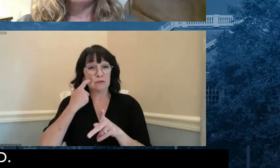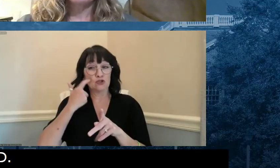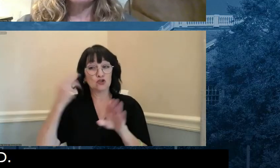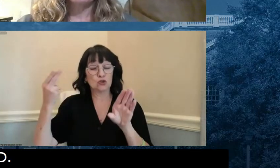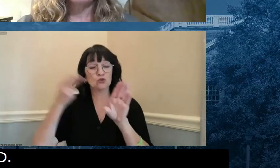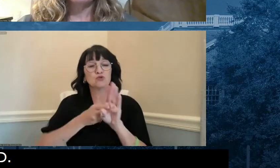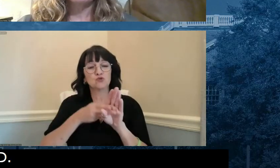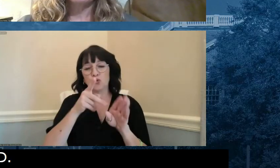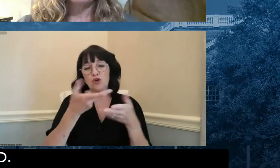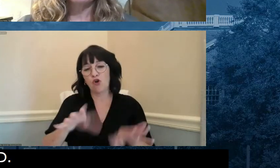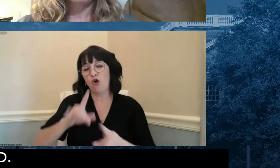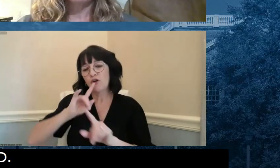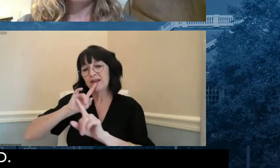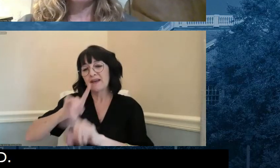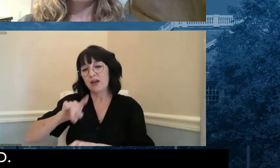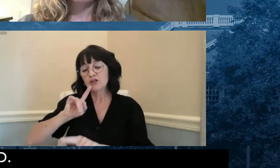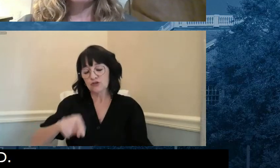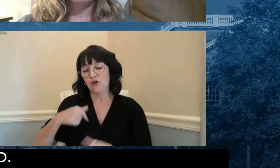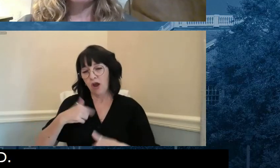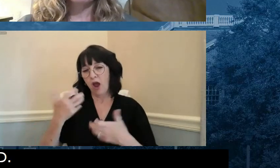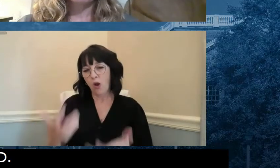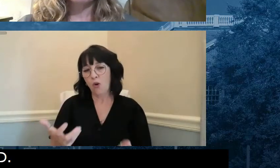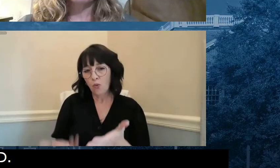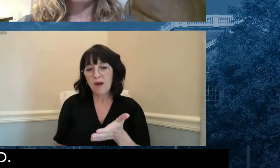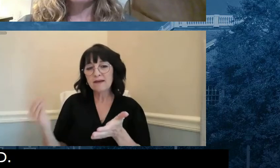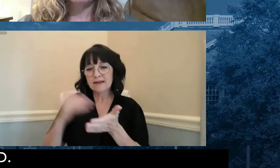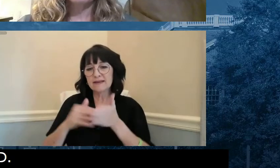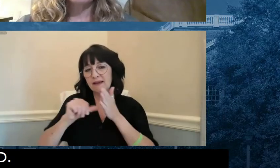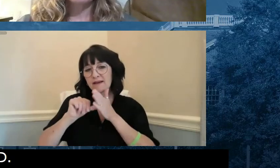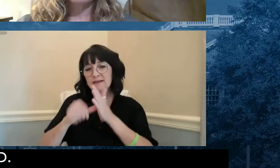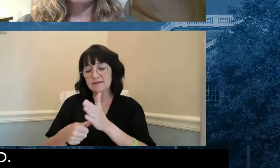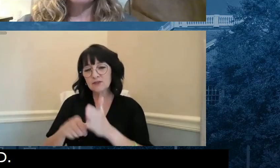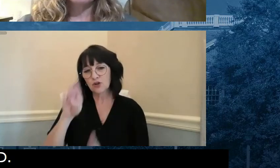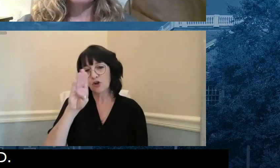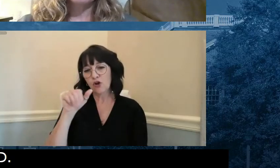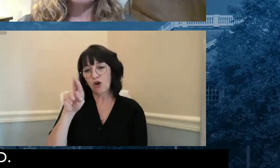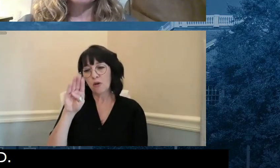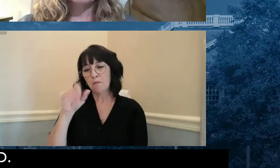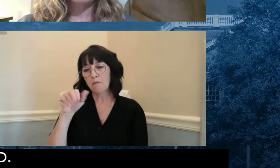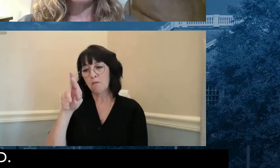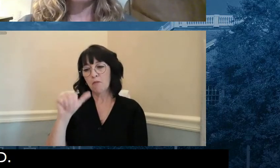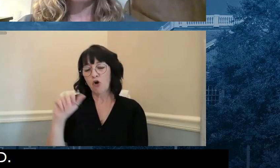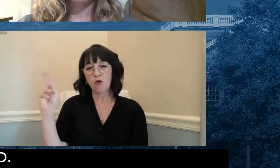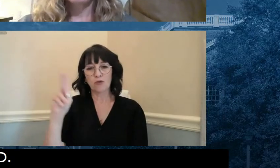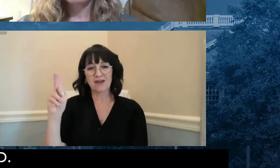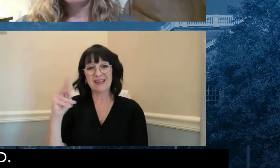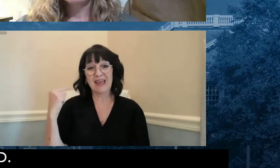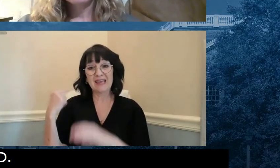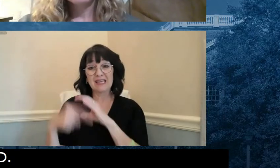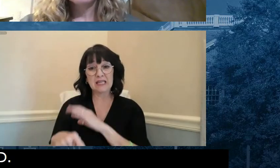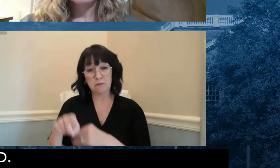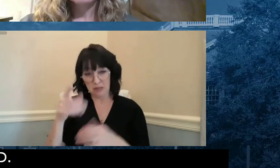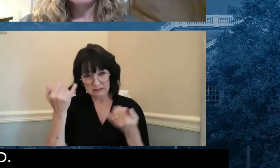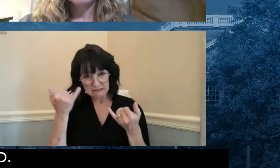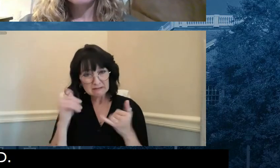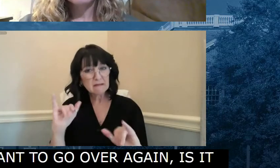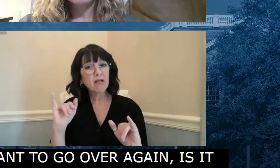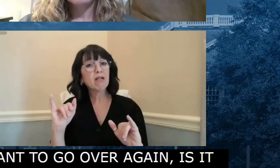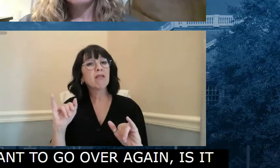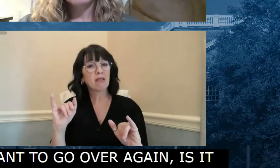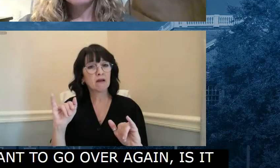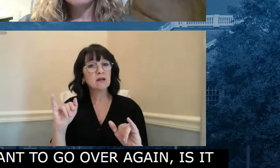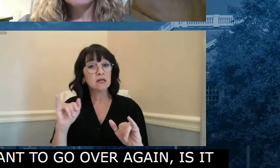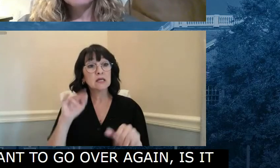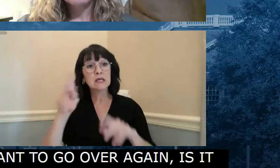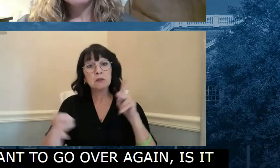answered this one already, but I want to go over it again. This is from Barbara Kay in email. Barbara asks, is it still the case that